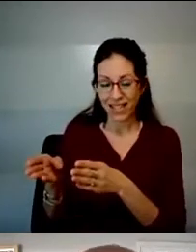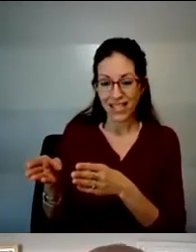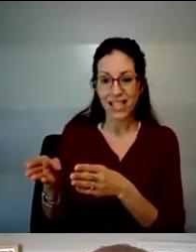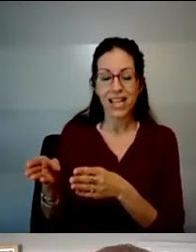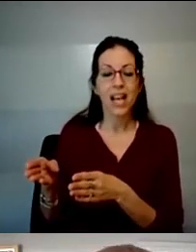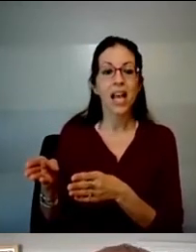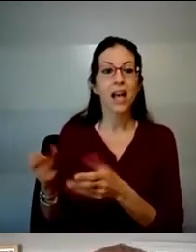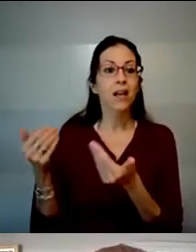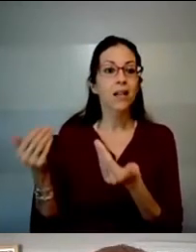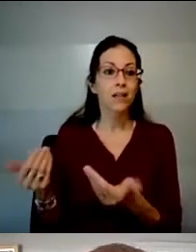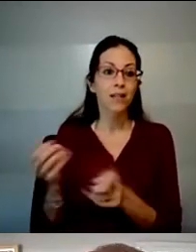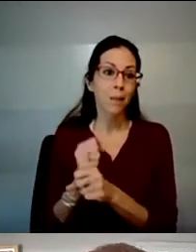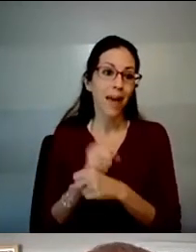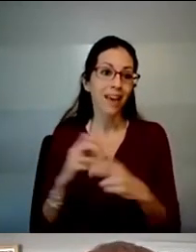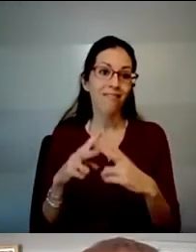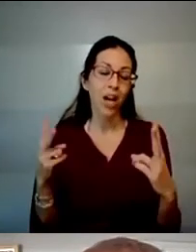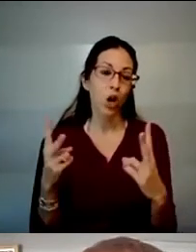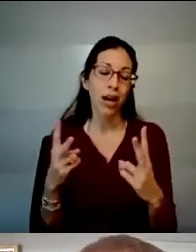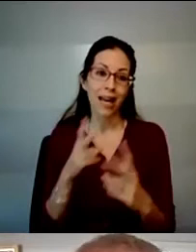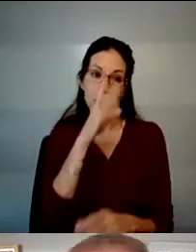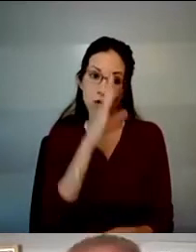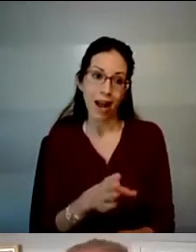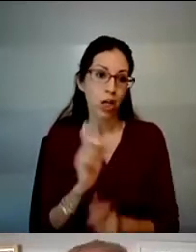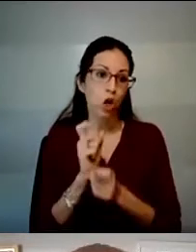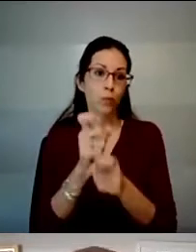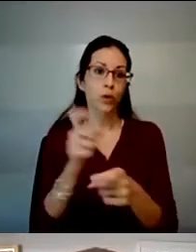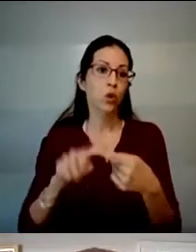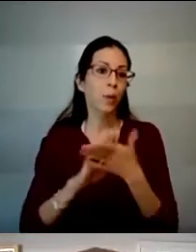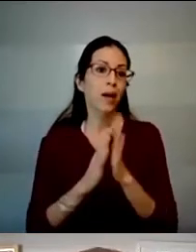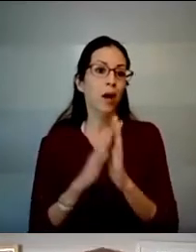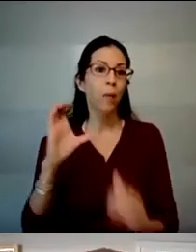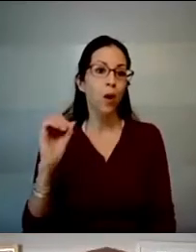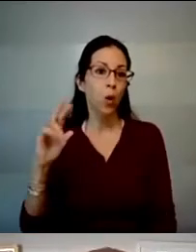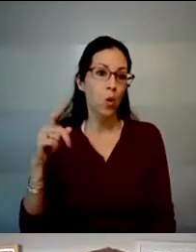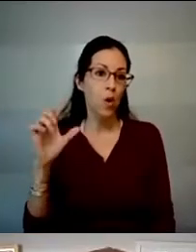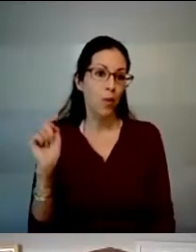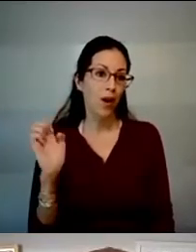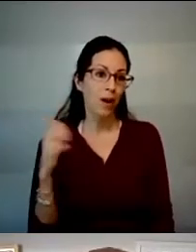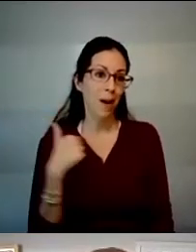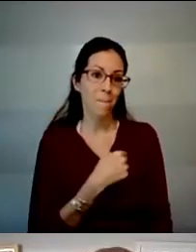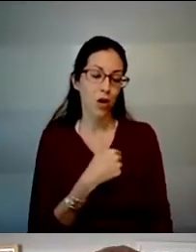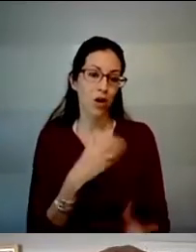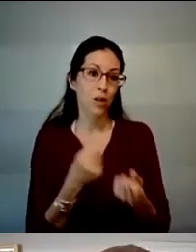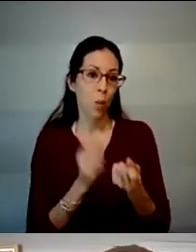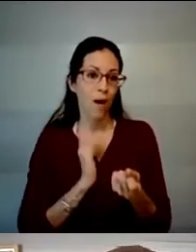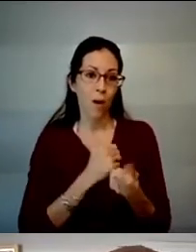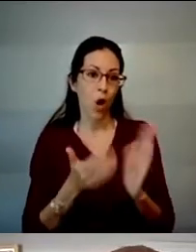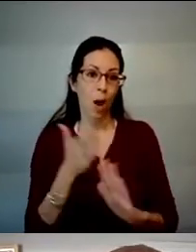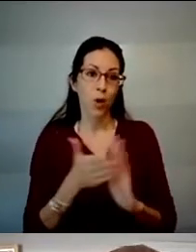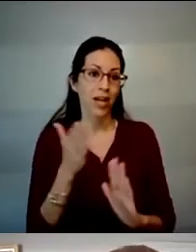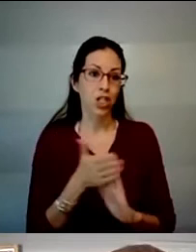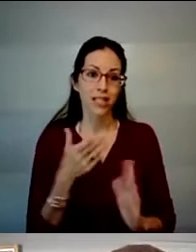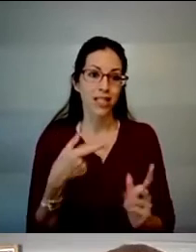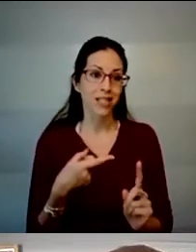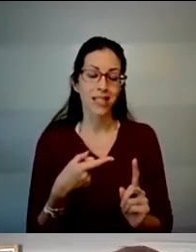a directed contribution to become a corporate member and just support our operations at that point, which was where, you know, I'm sure